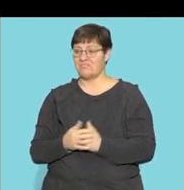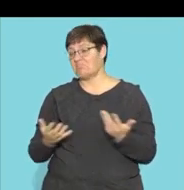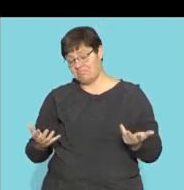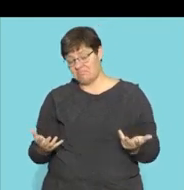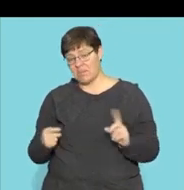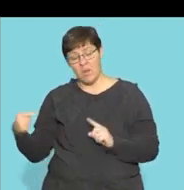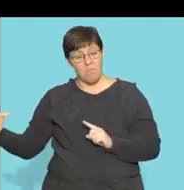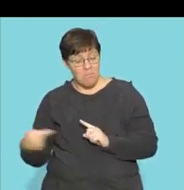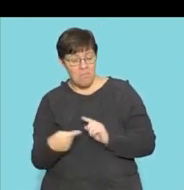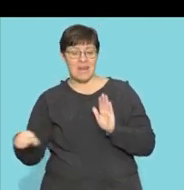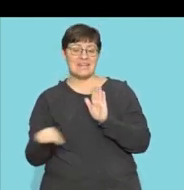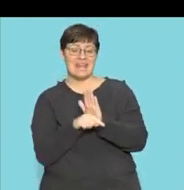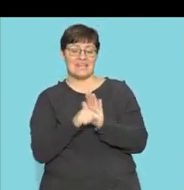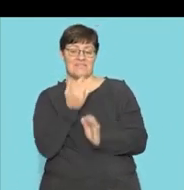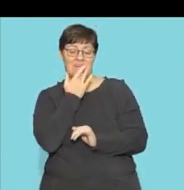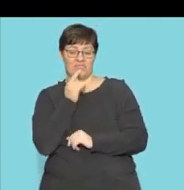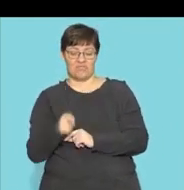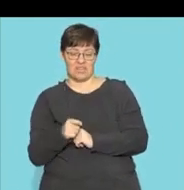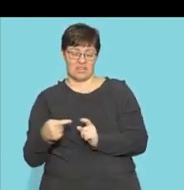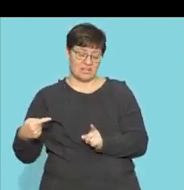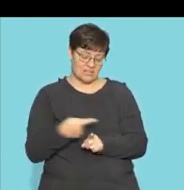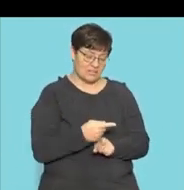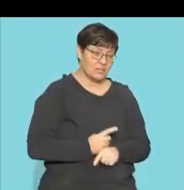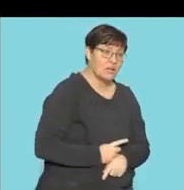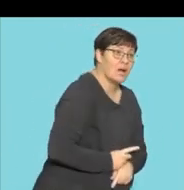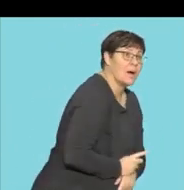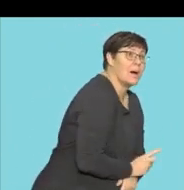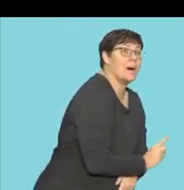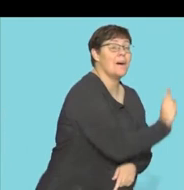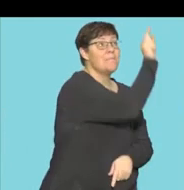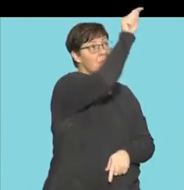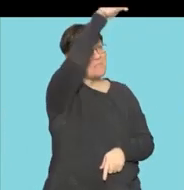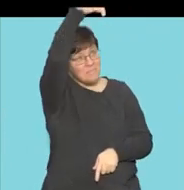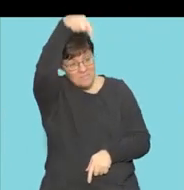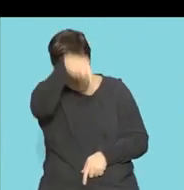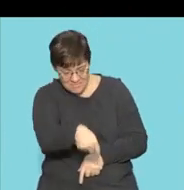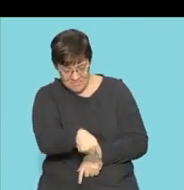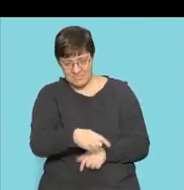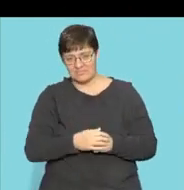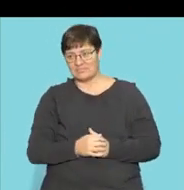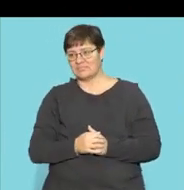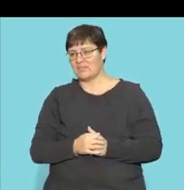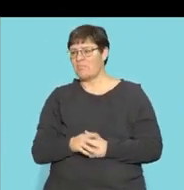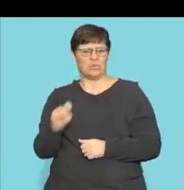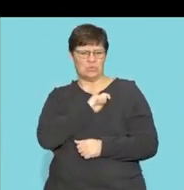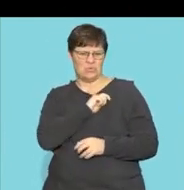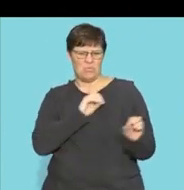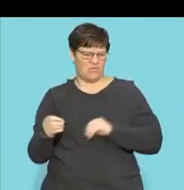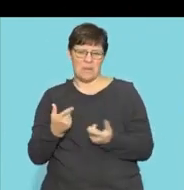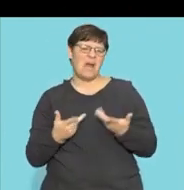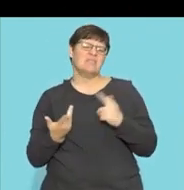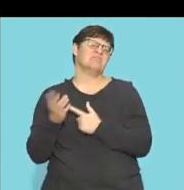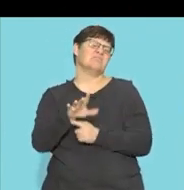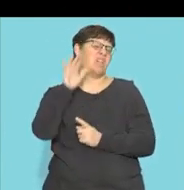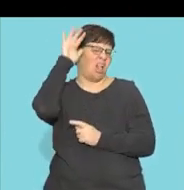direction. They would move towards the negative terminal of the battery. From the positive terminal of the battery, we've got positive charges. They're not